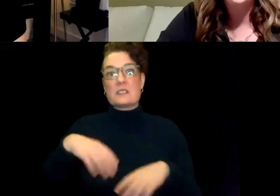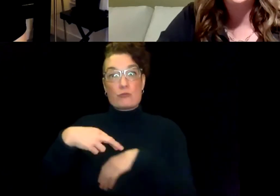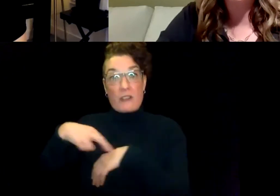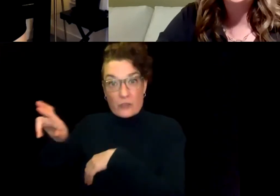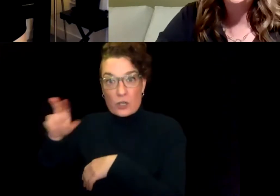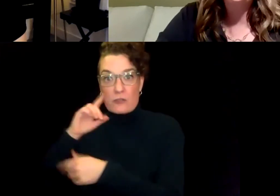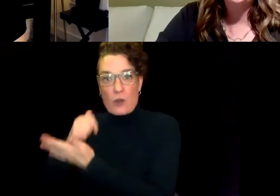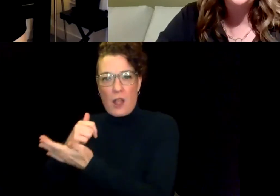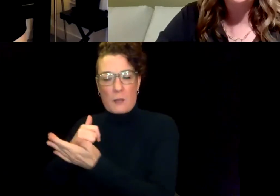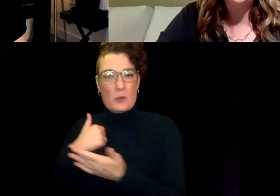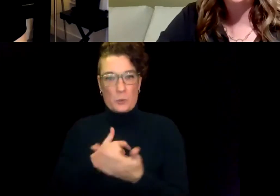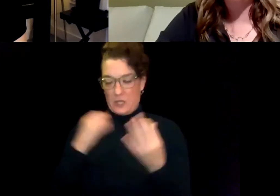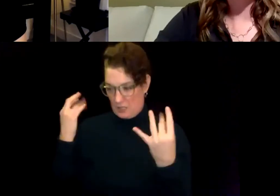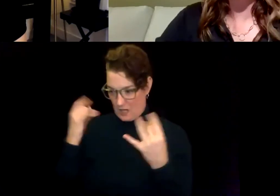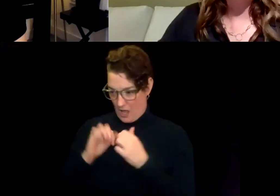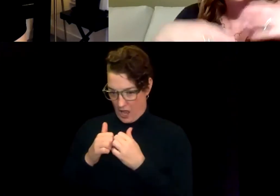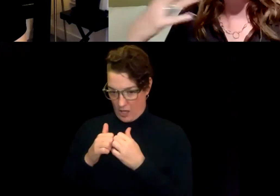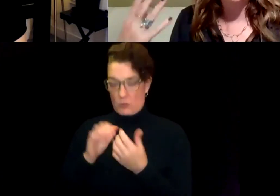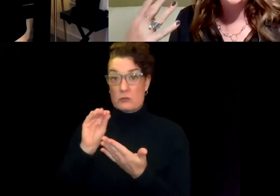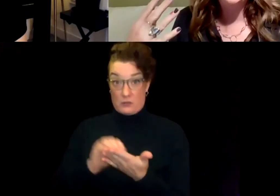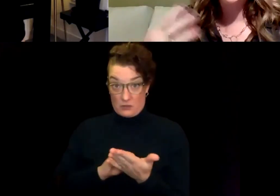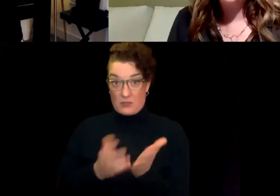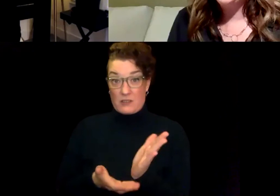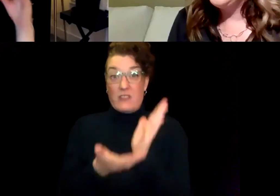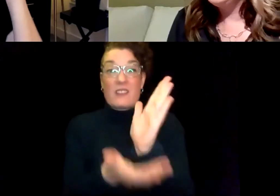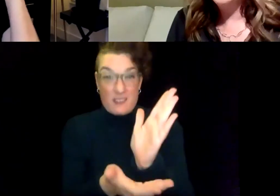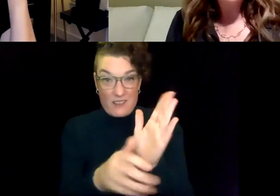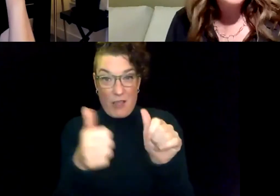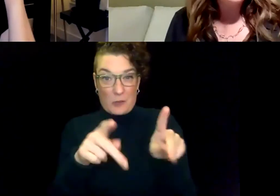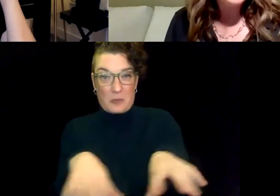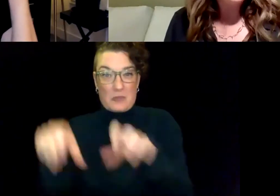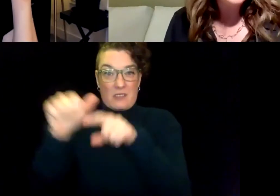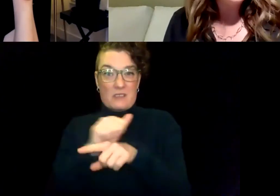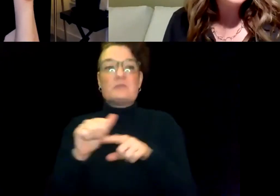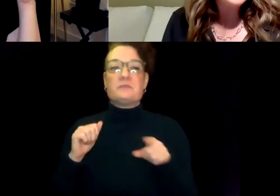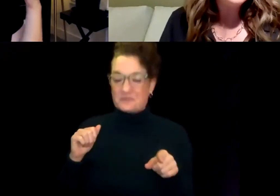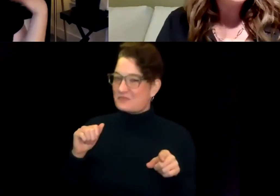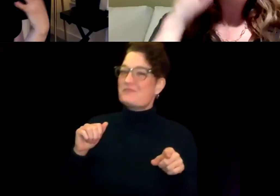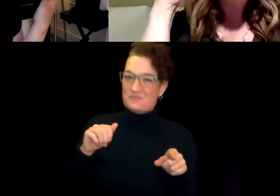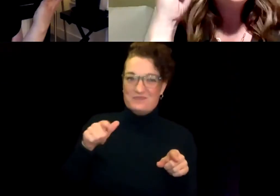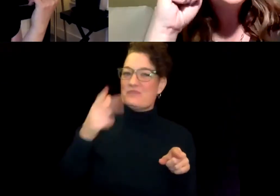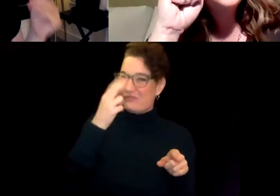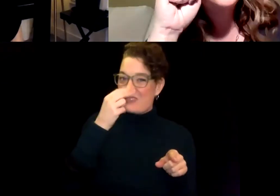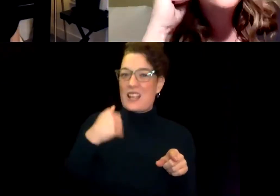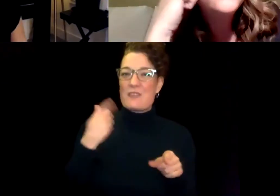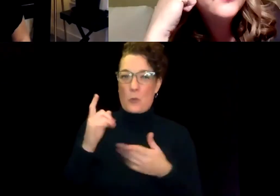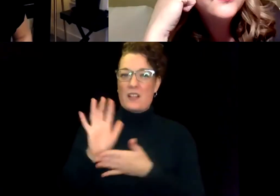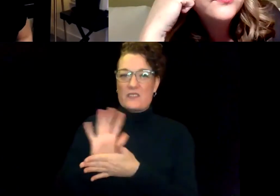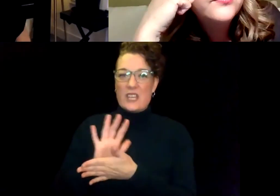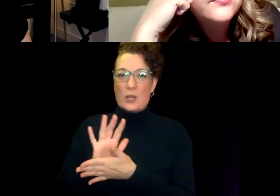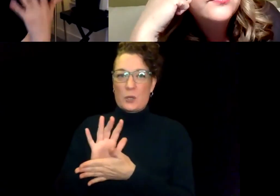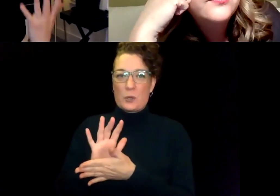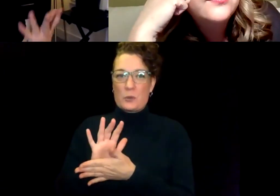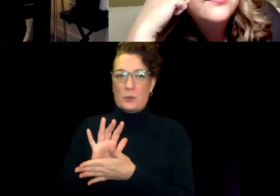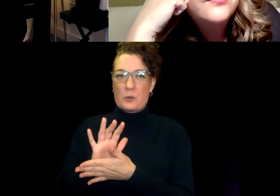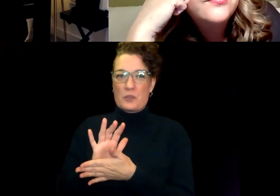did that and can share that knowledge and pass it on. It's funny because there's this video that's like still